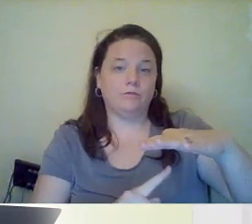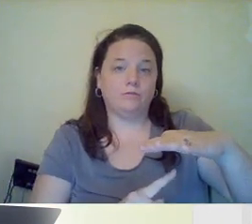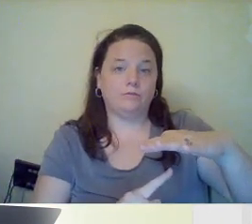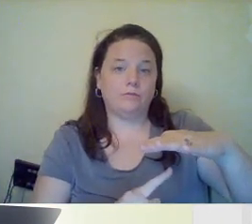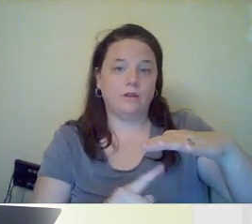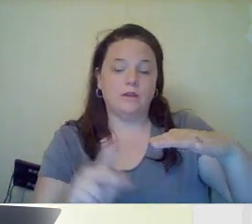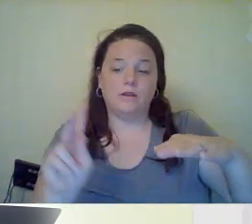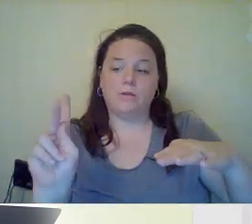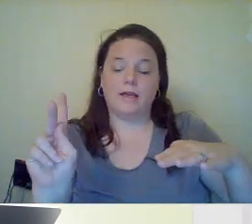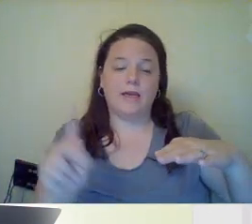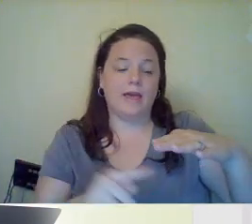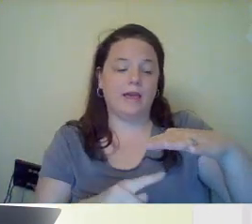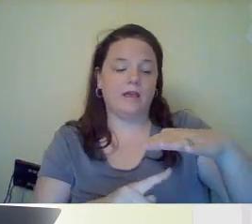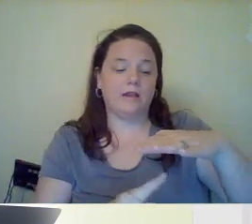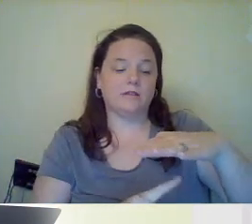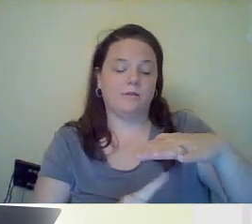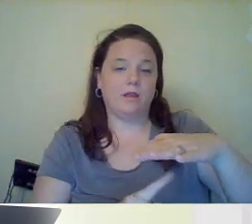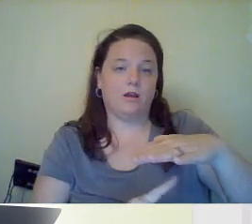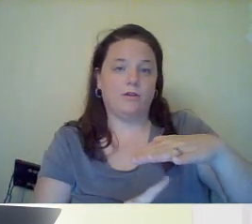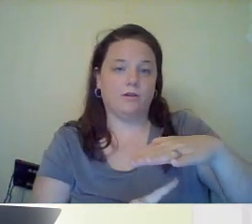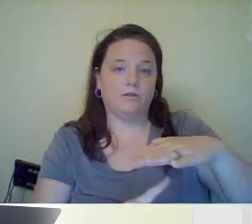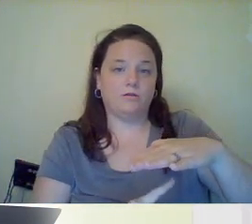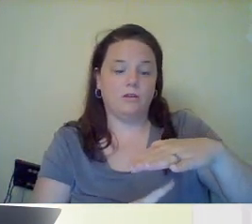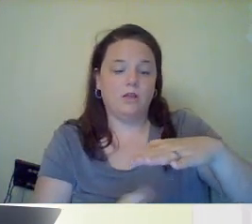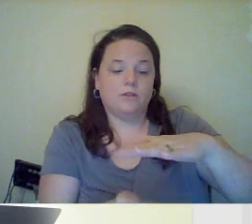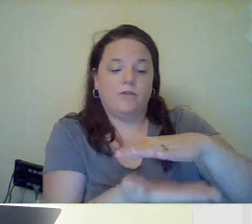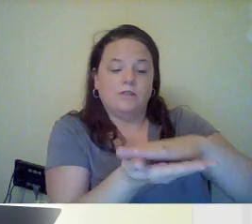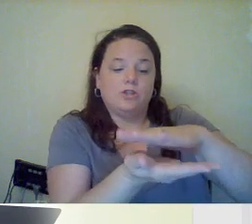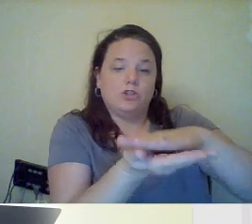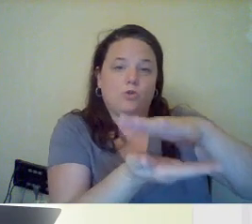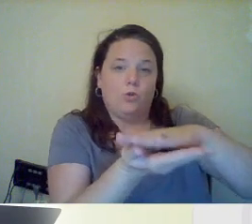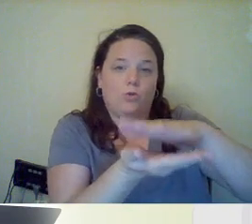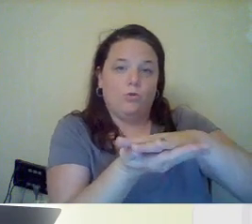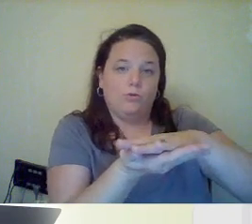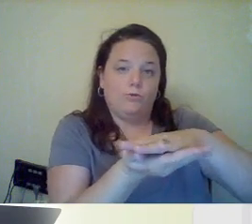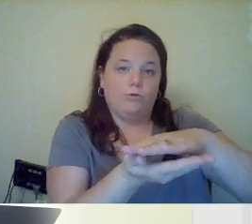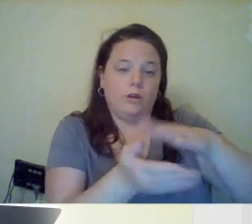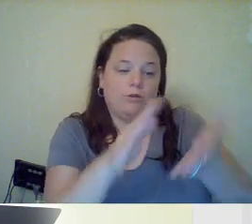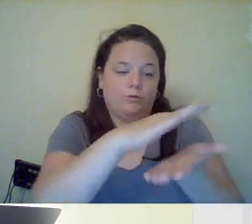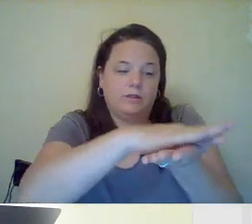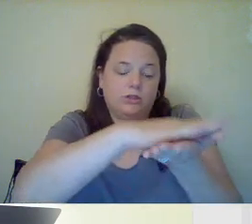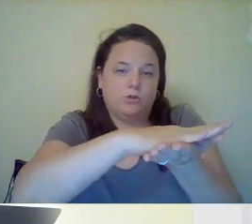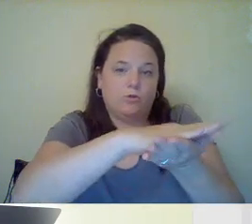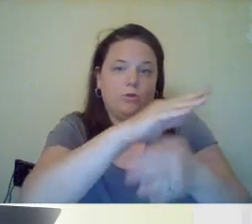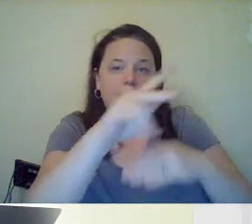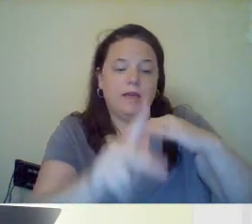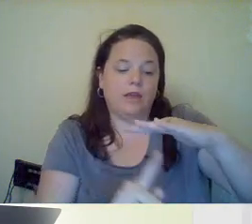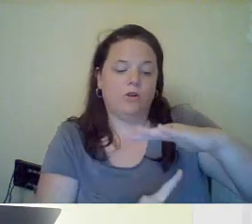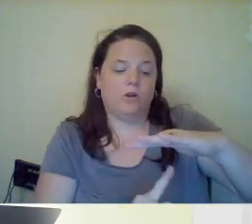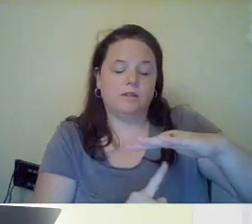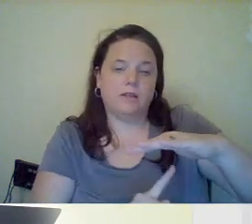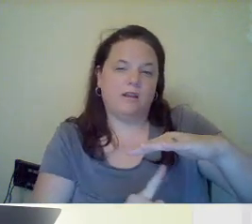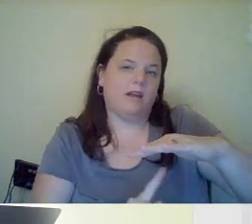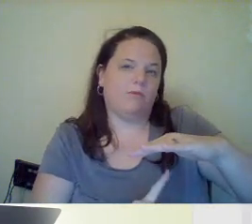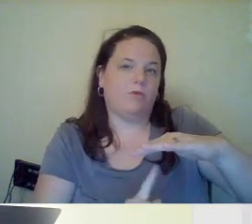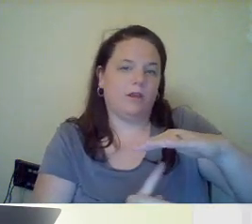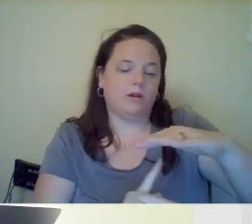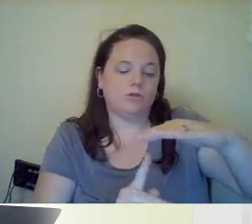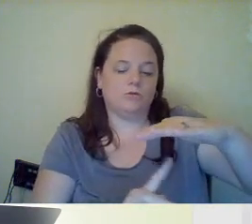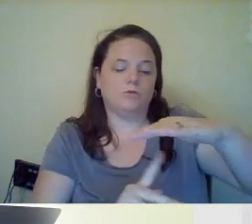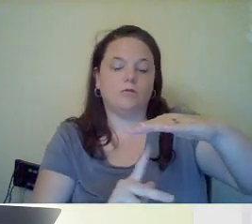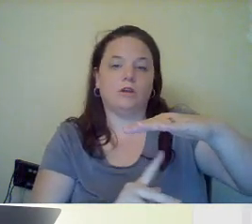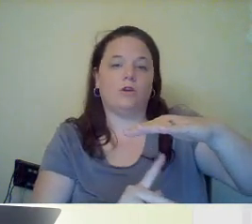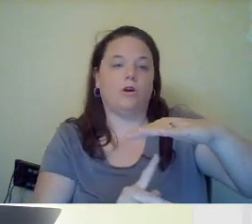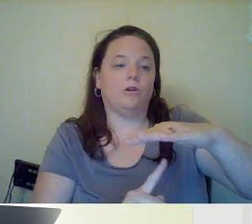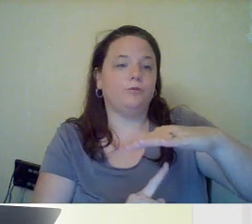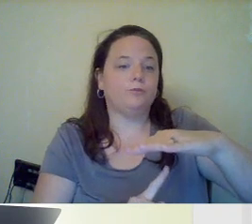kindergarten. Make a K, and it's going to be under. So if this is school, this is school. Kindergarten is like kind of before you get into